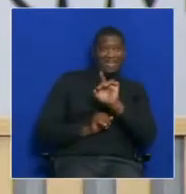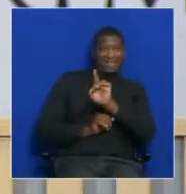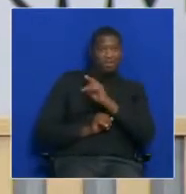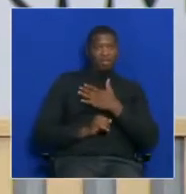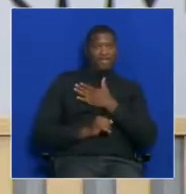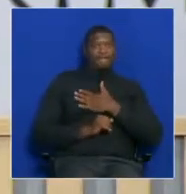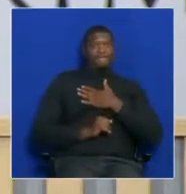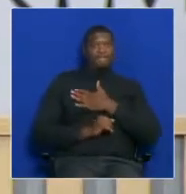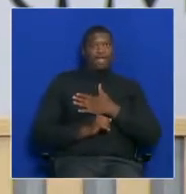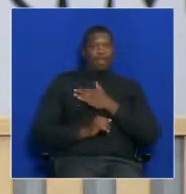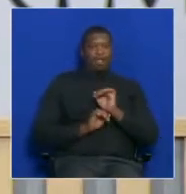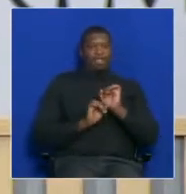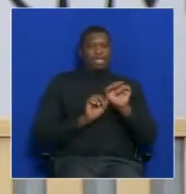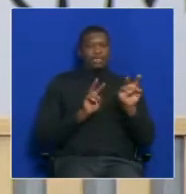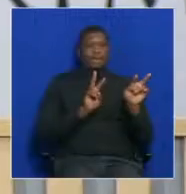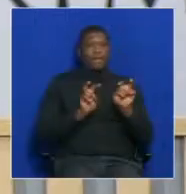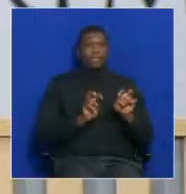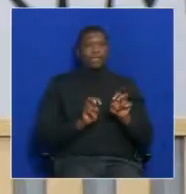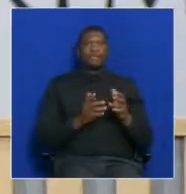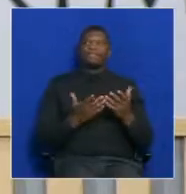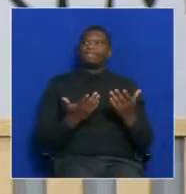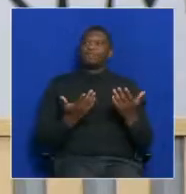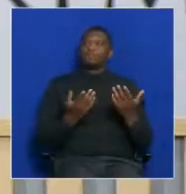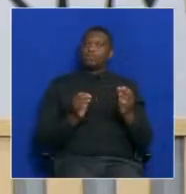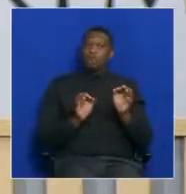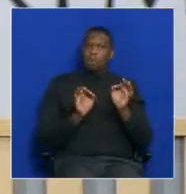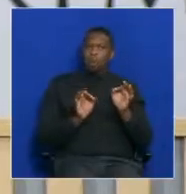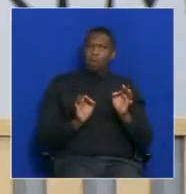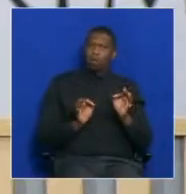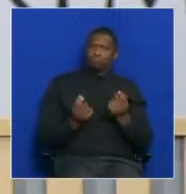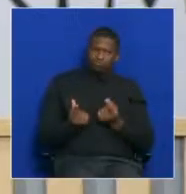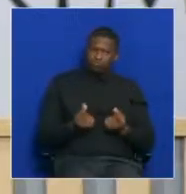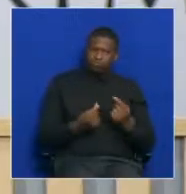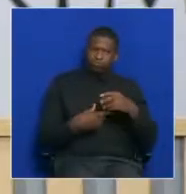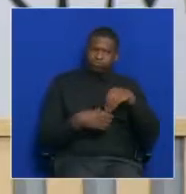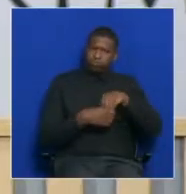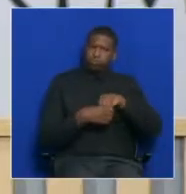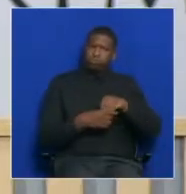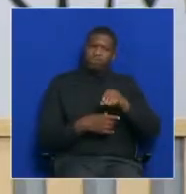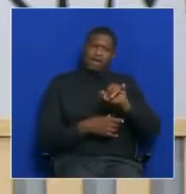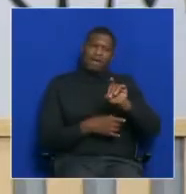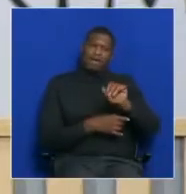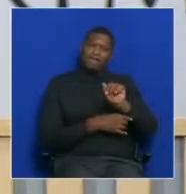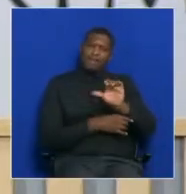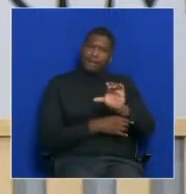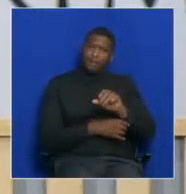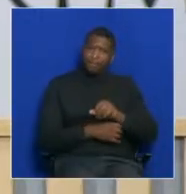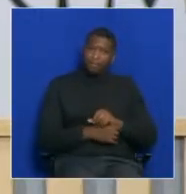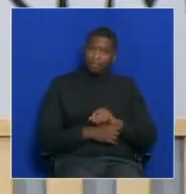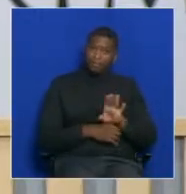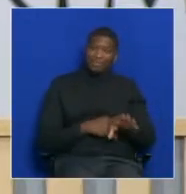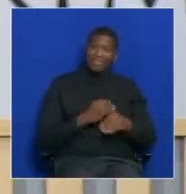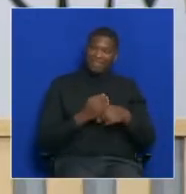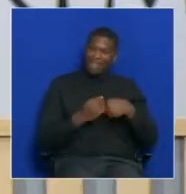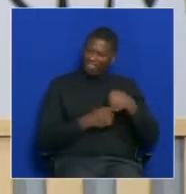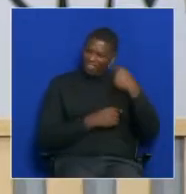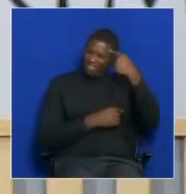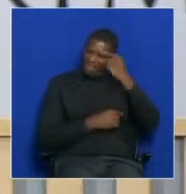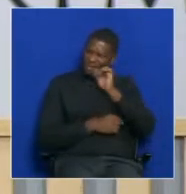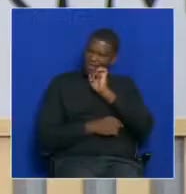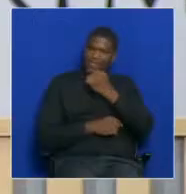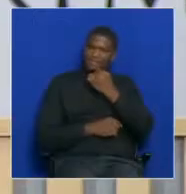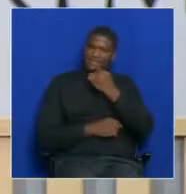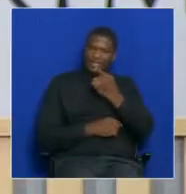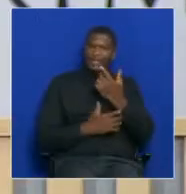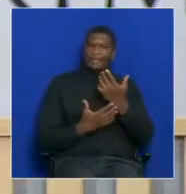these matters were properly within IDEC, and I think she sort of took